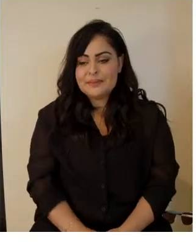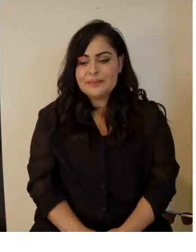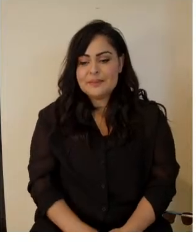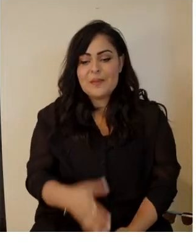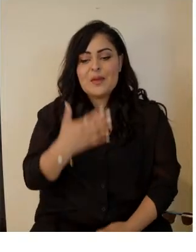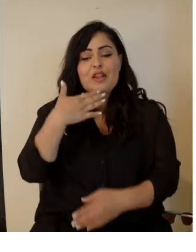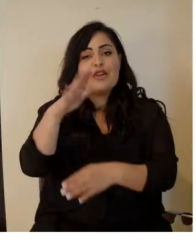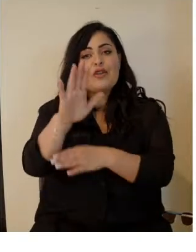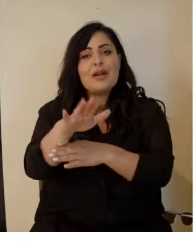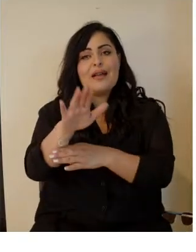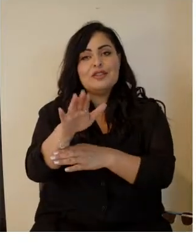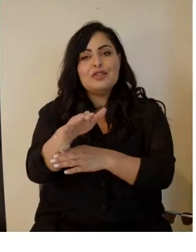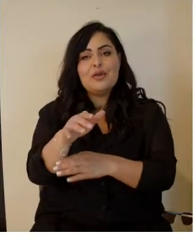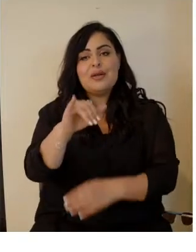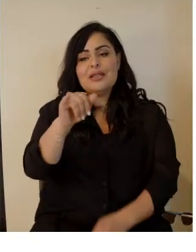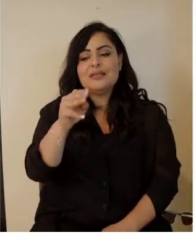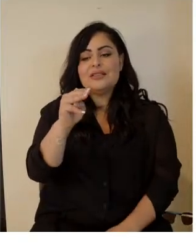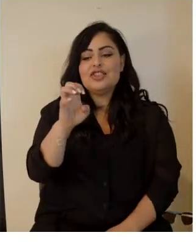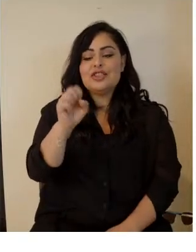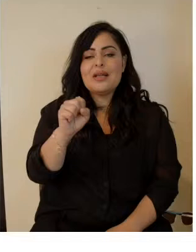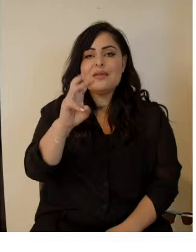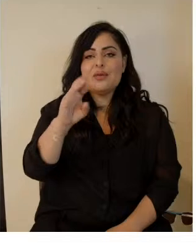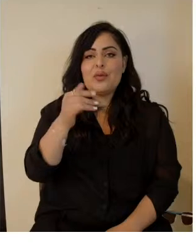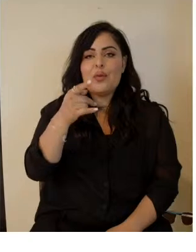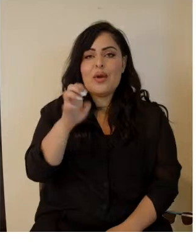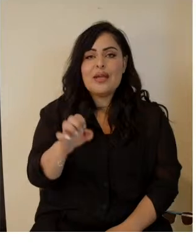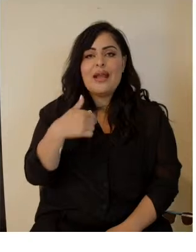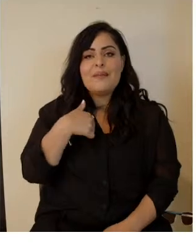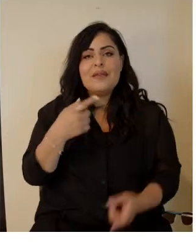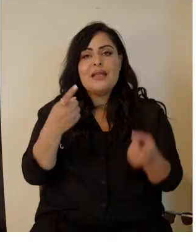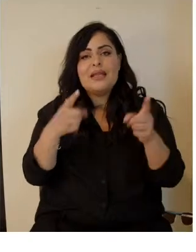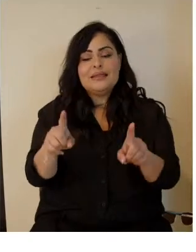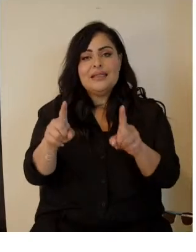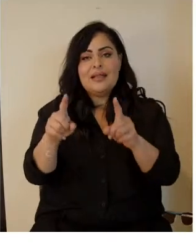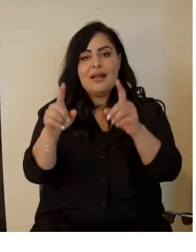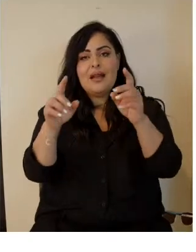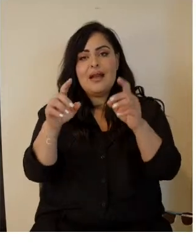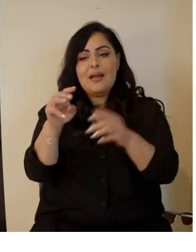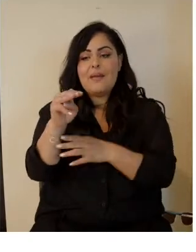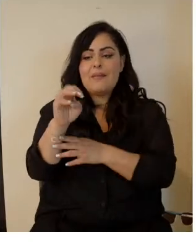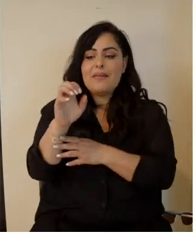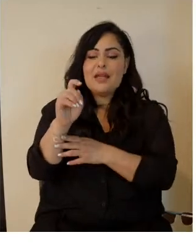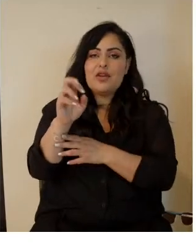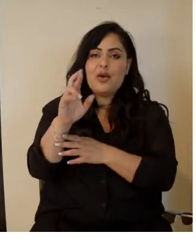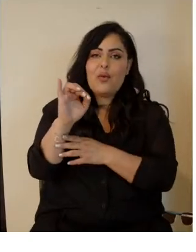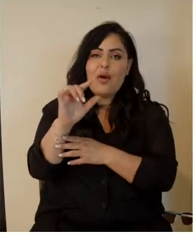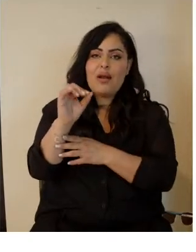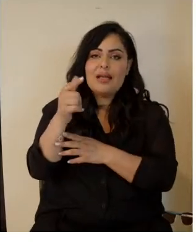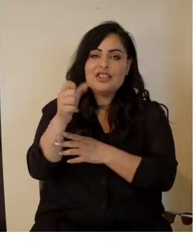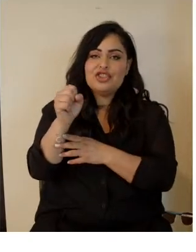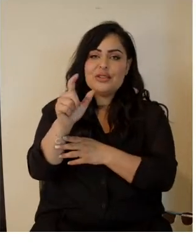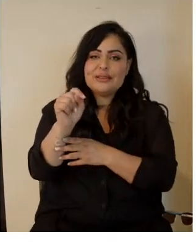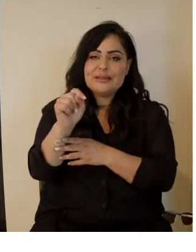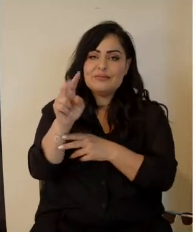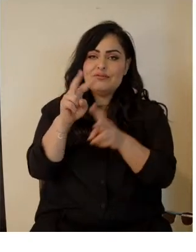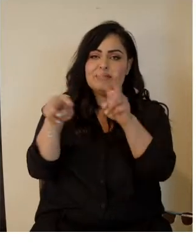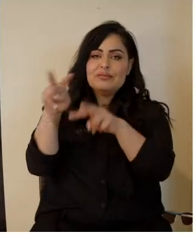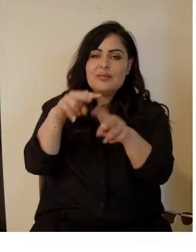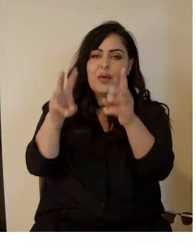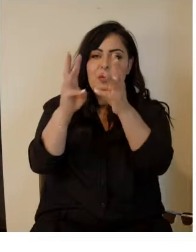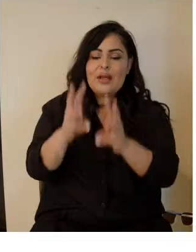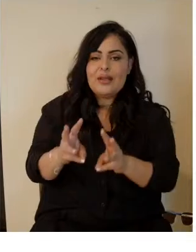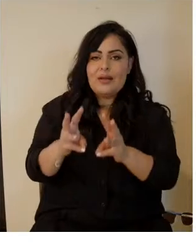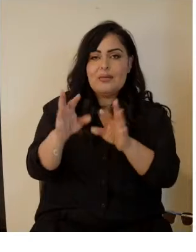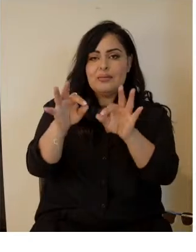Good afternoon, everyone. My name is James White. I'm the incident meteorologist here on the incident. And as the incident meteorologist, my job is to provide localized